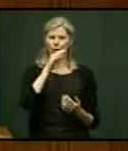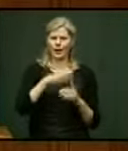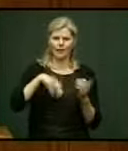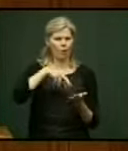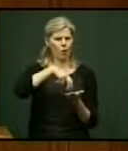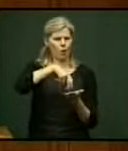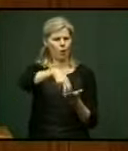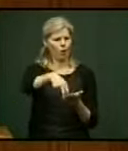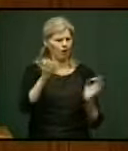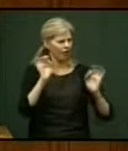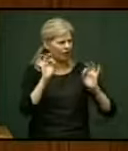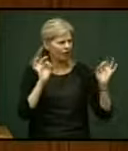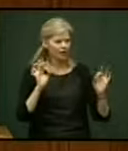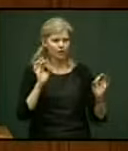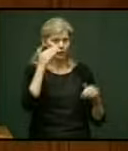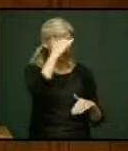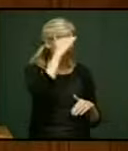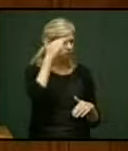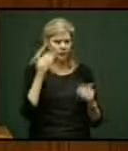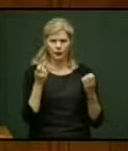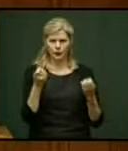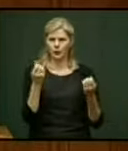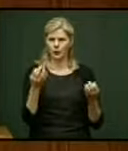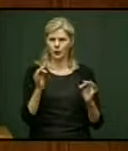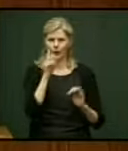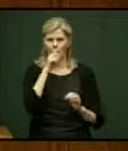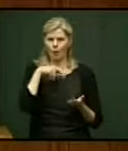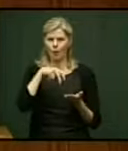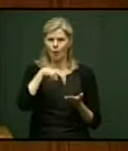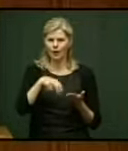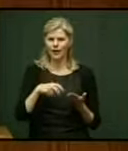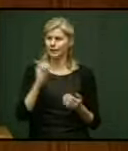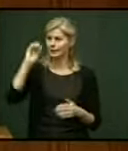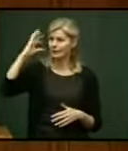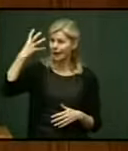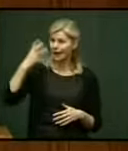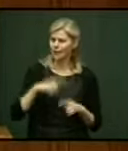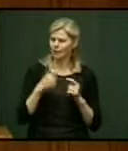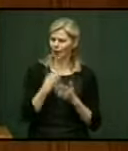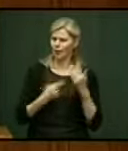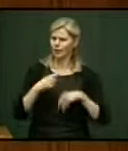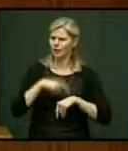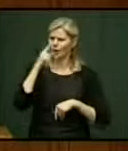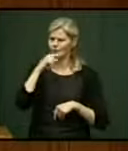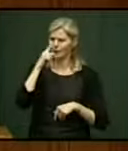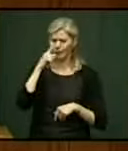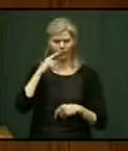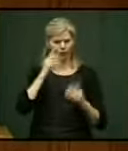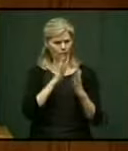in a large metropolis, with the nearly perfect climate, the only place I saw other people was at the